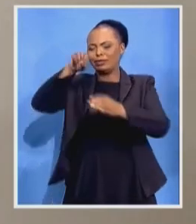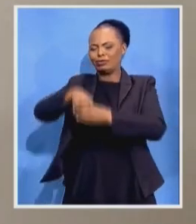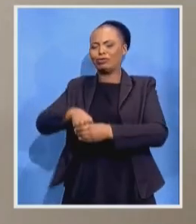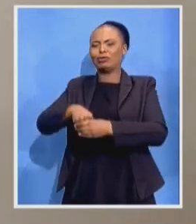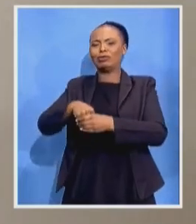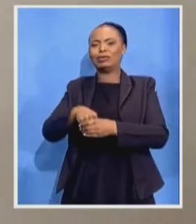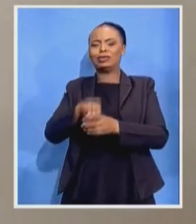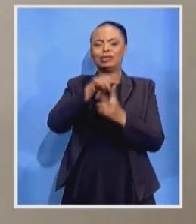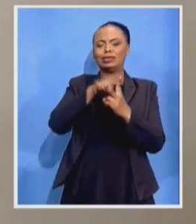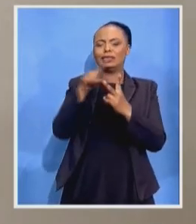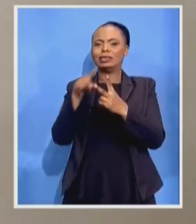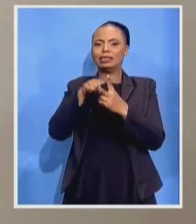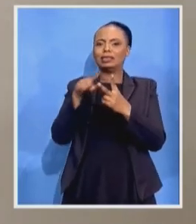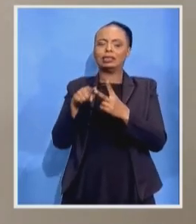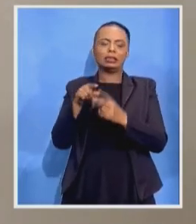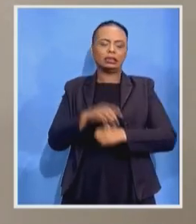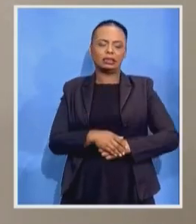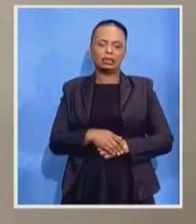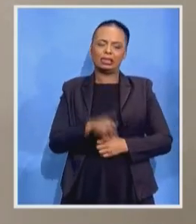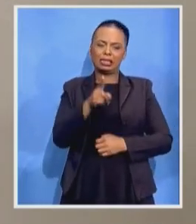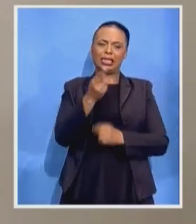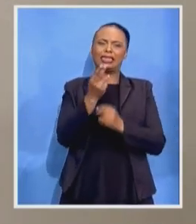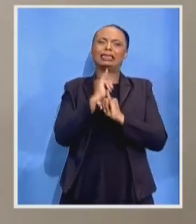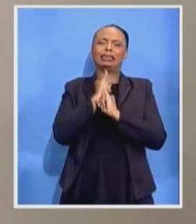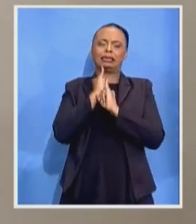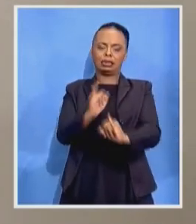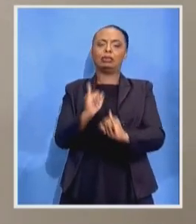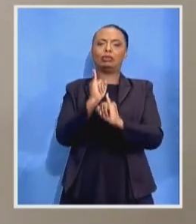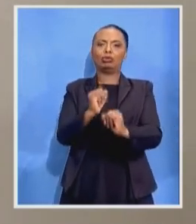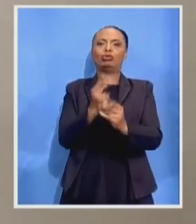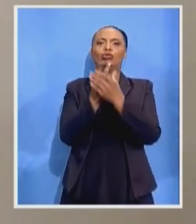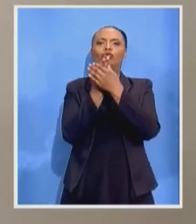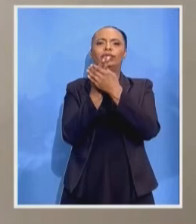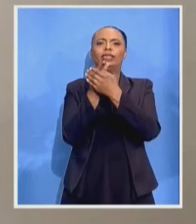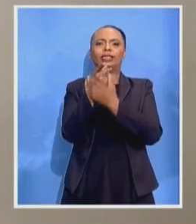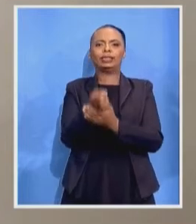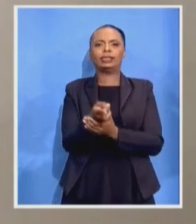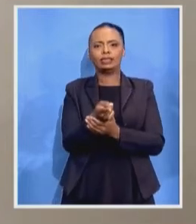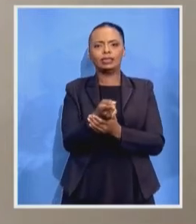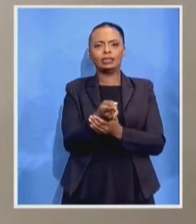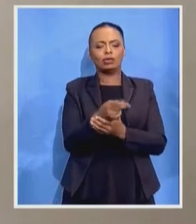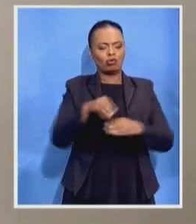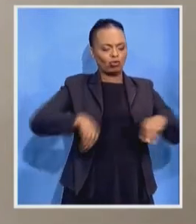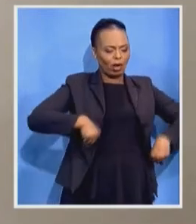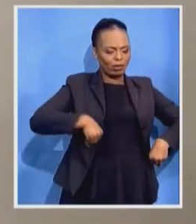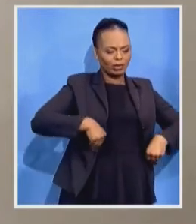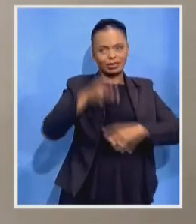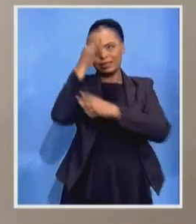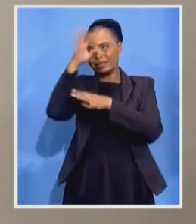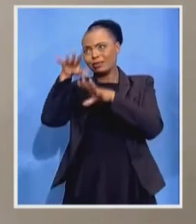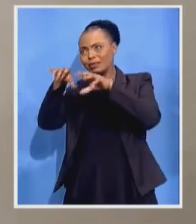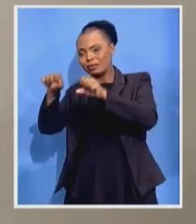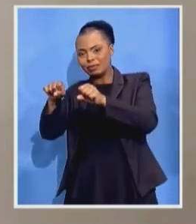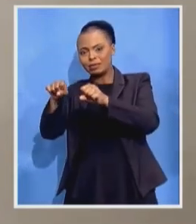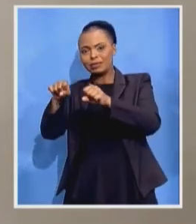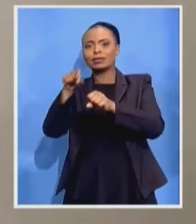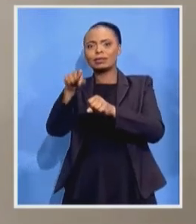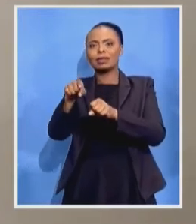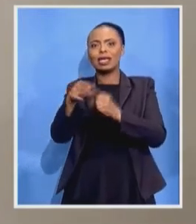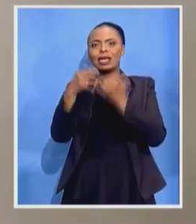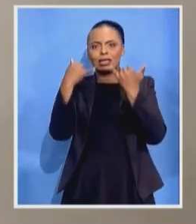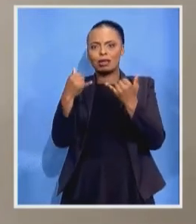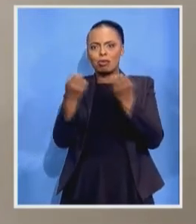twins actually run the risk of reversing the many gains we've made over the last 26 years of